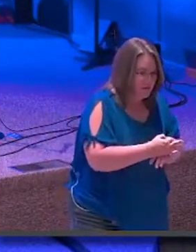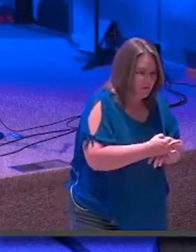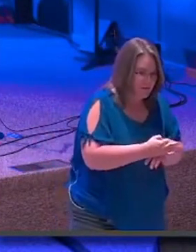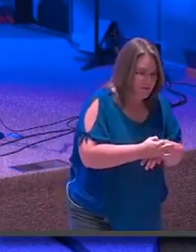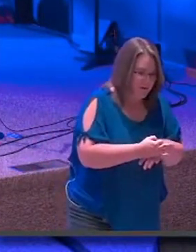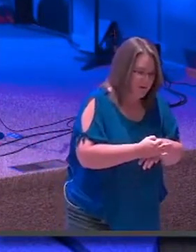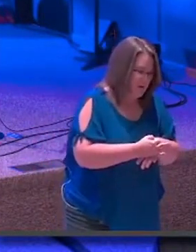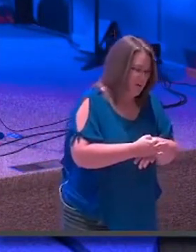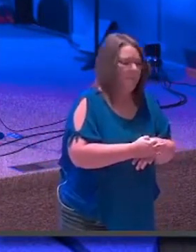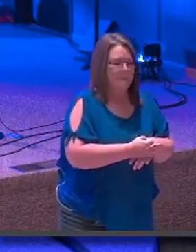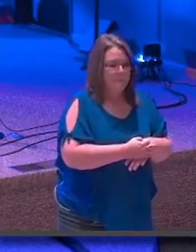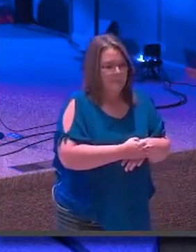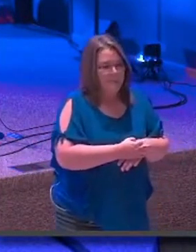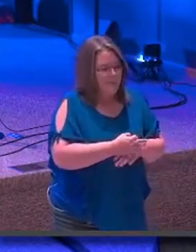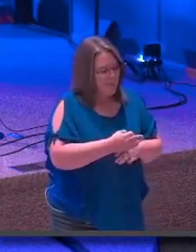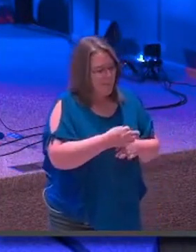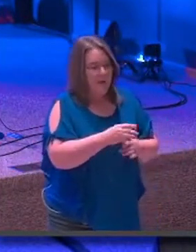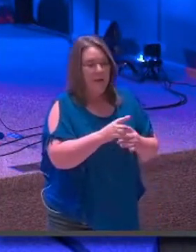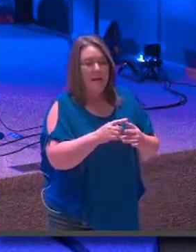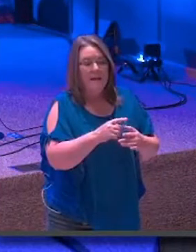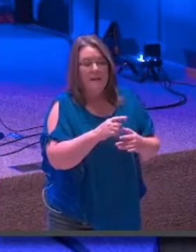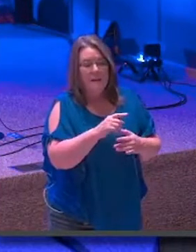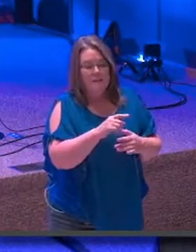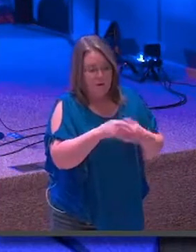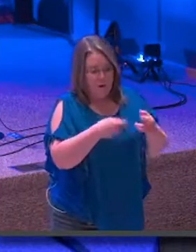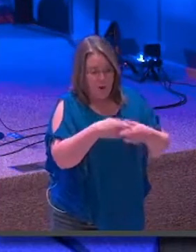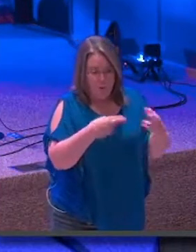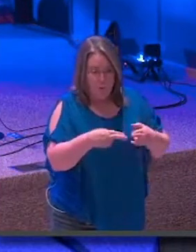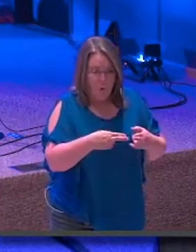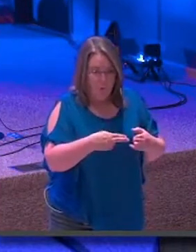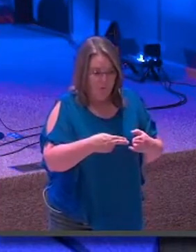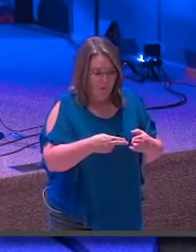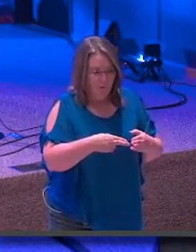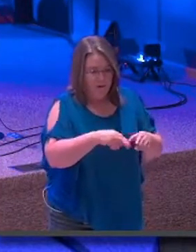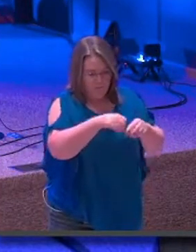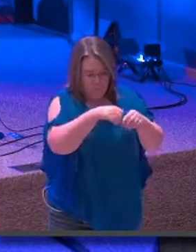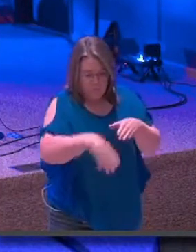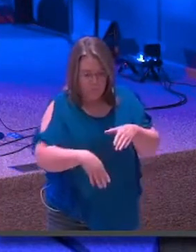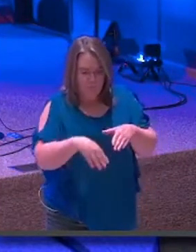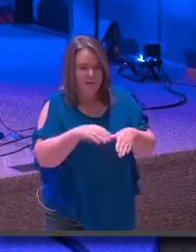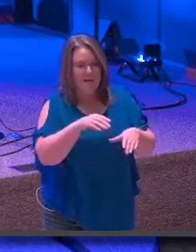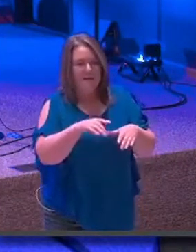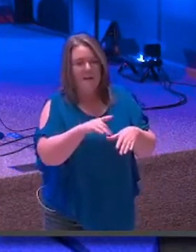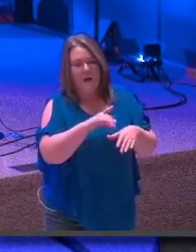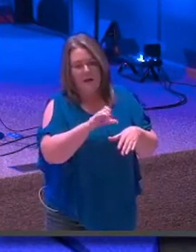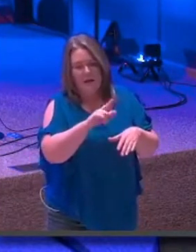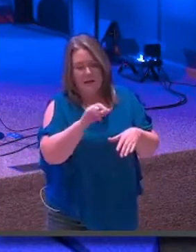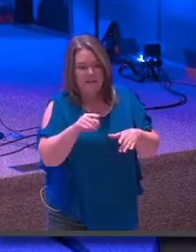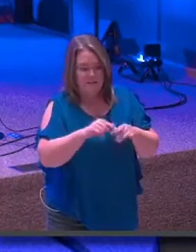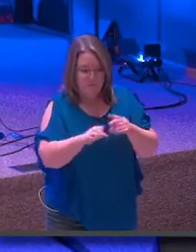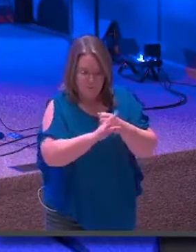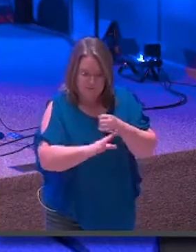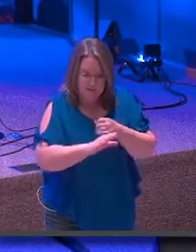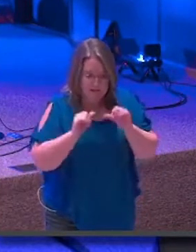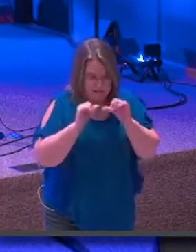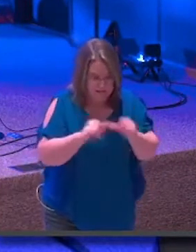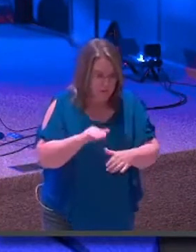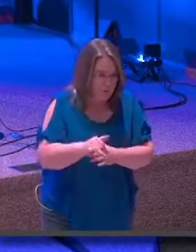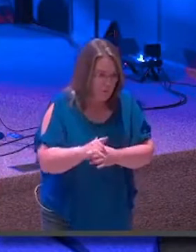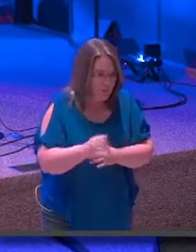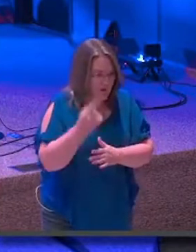himself to lower each injured comrade down the cliff to safety. He continued this for